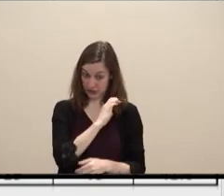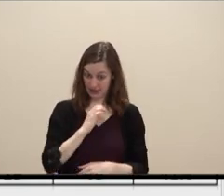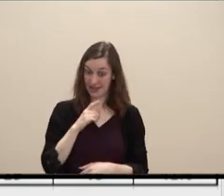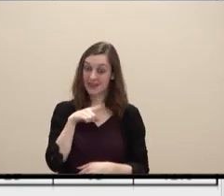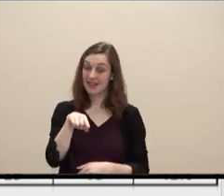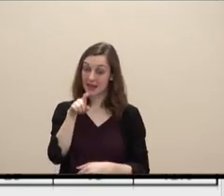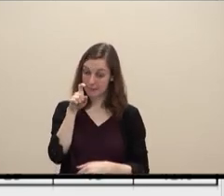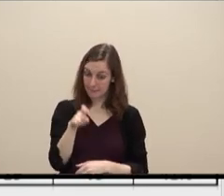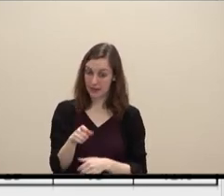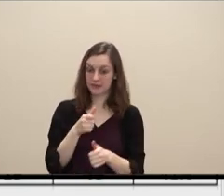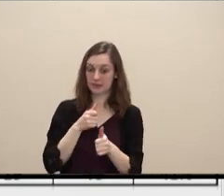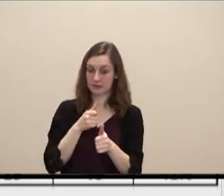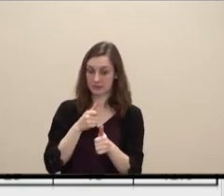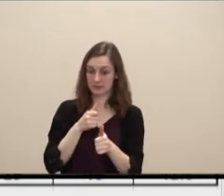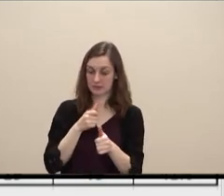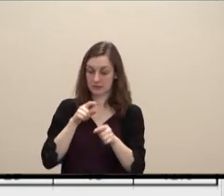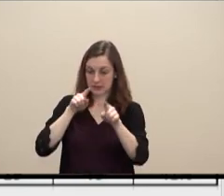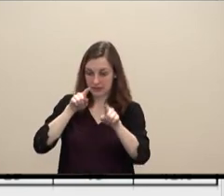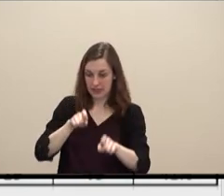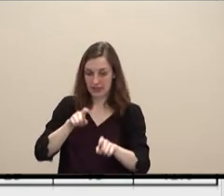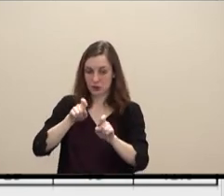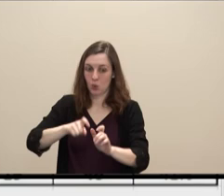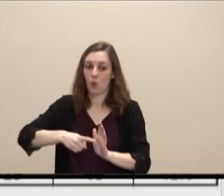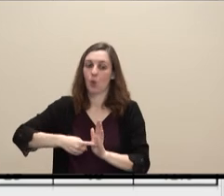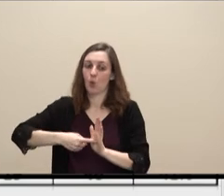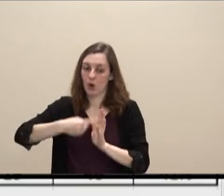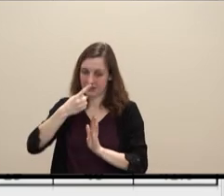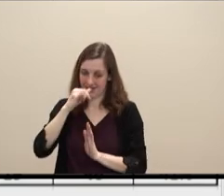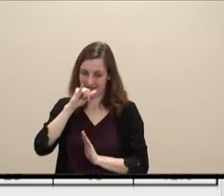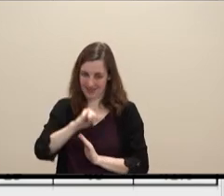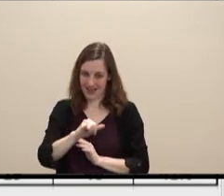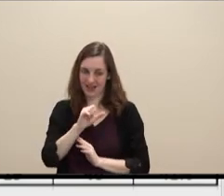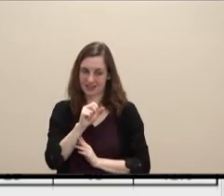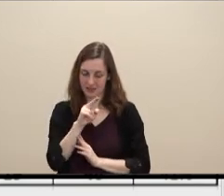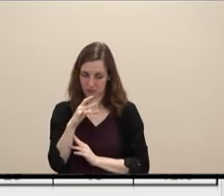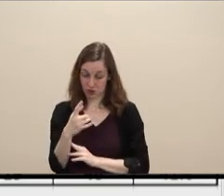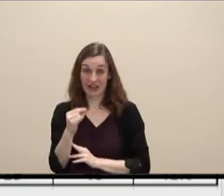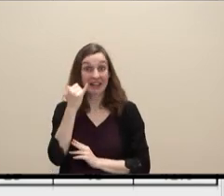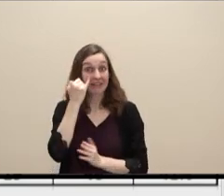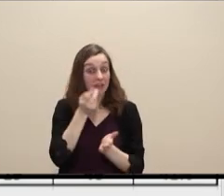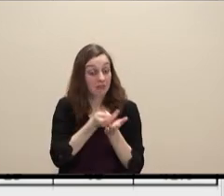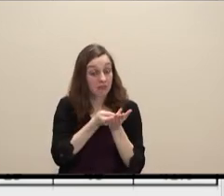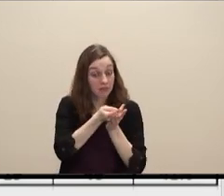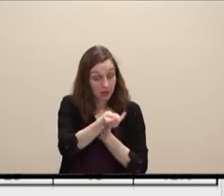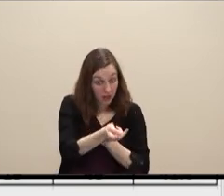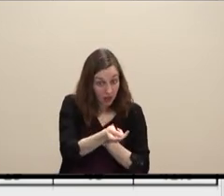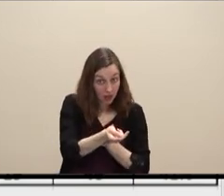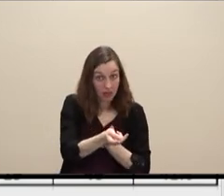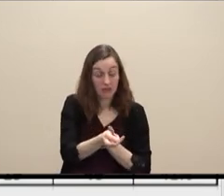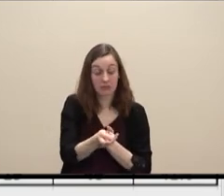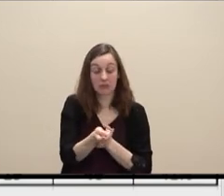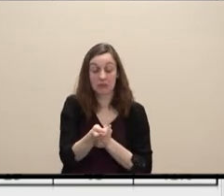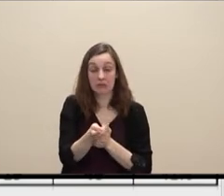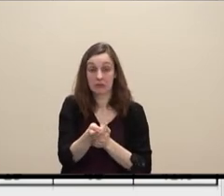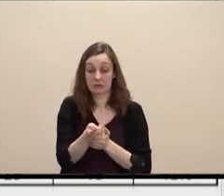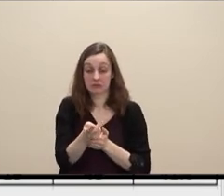they have to actually sit and take the test. Then if they fail it and they qualify, then we can do the graduation